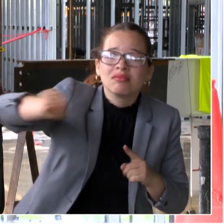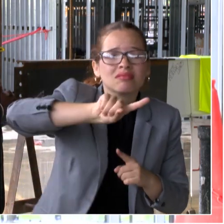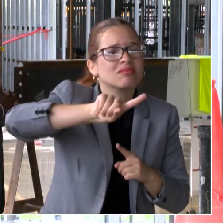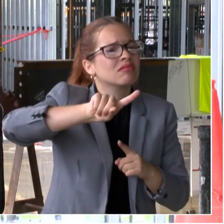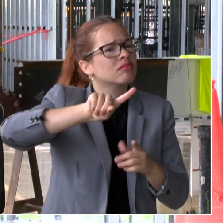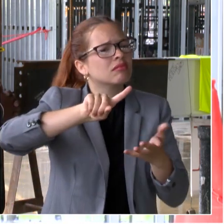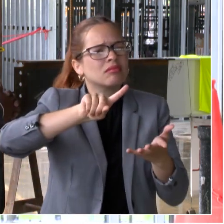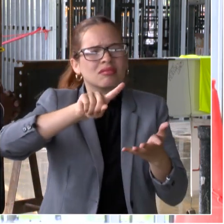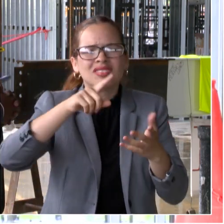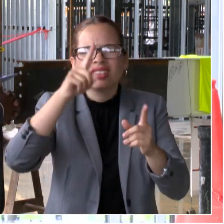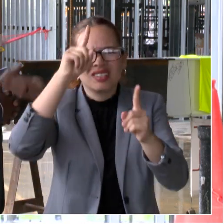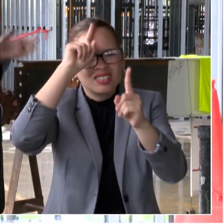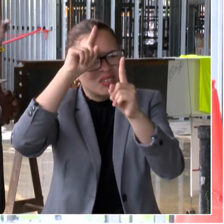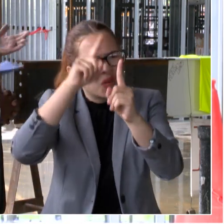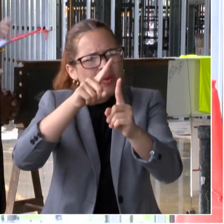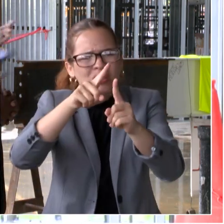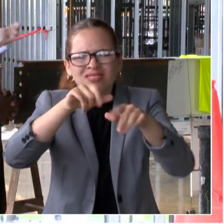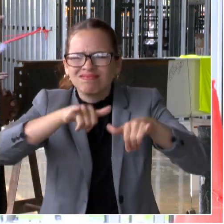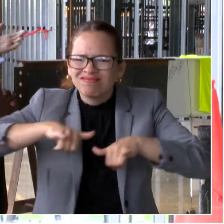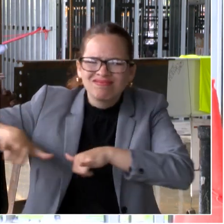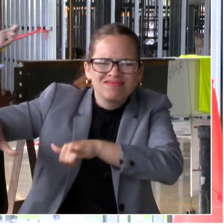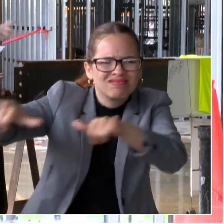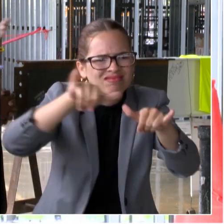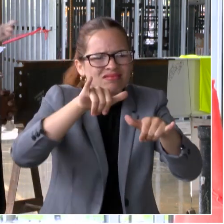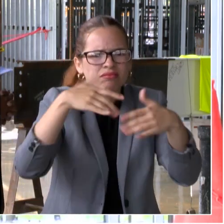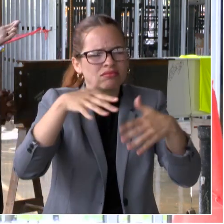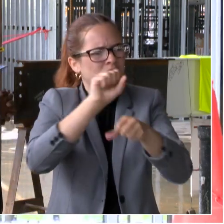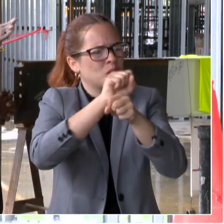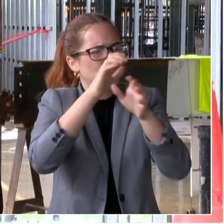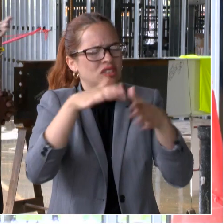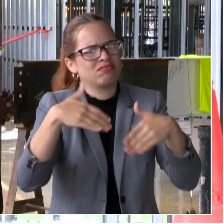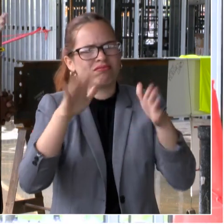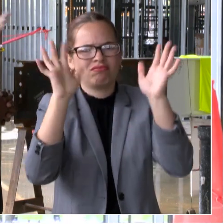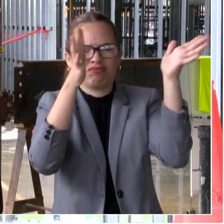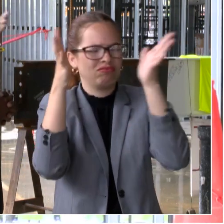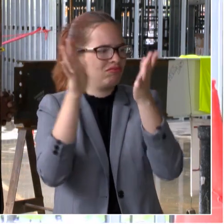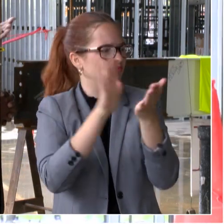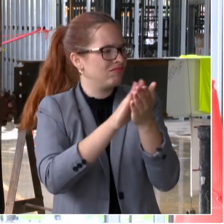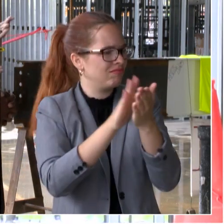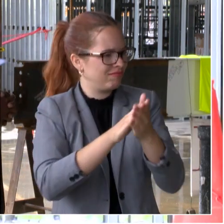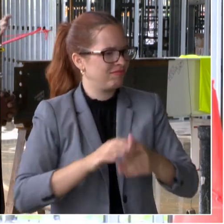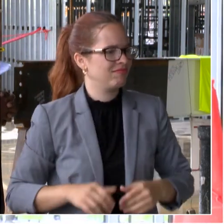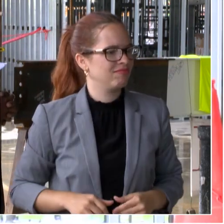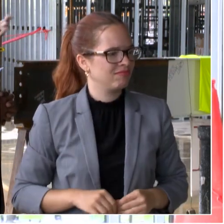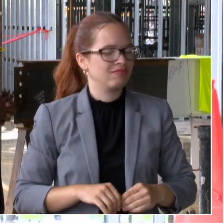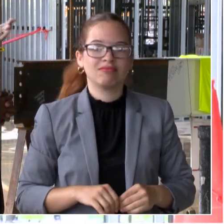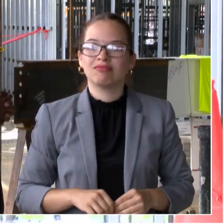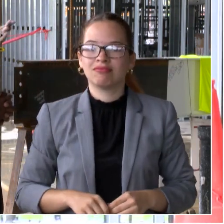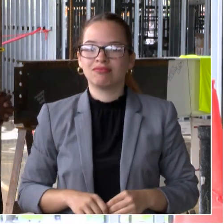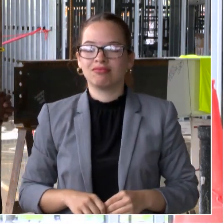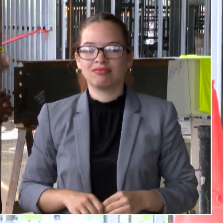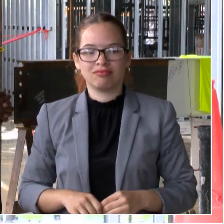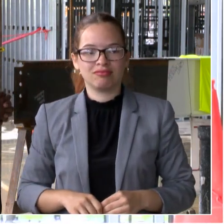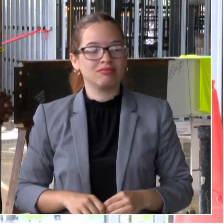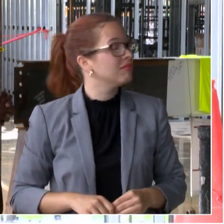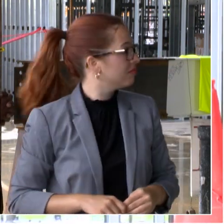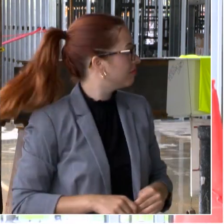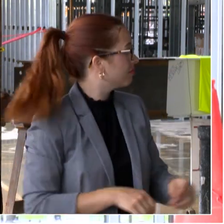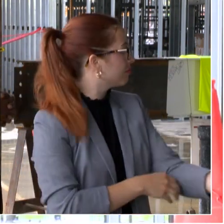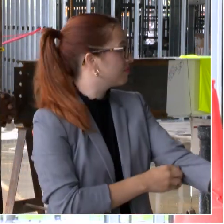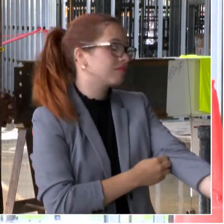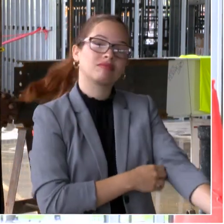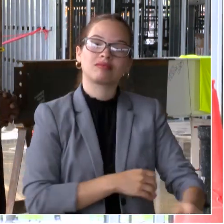mothers who birth their children here have a quality health care system that caters to their needs. Everyone on this project shares the vision of